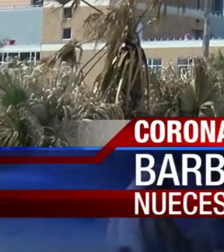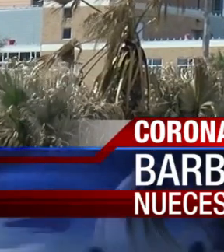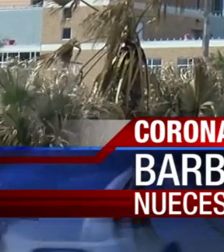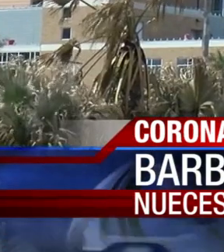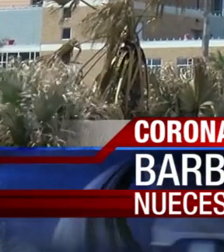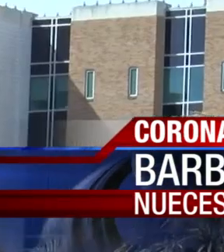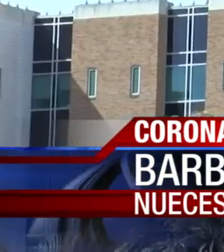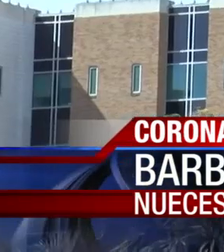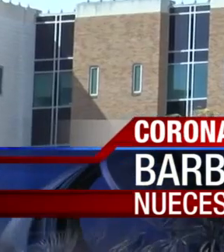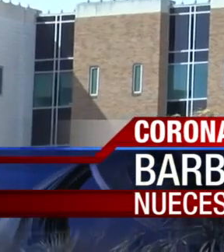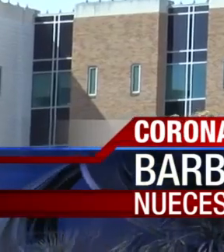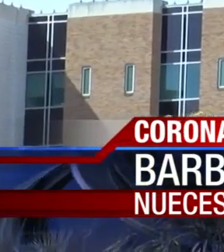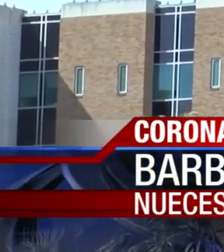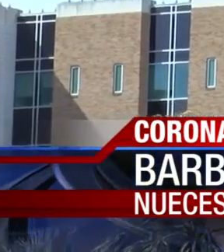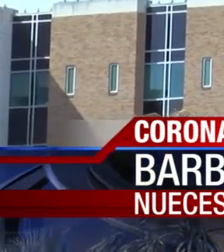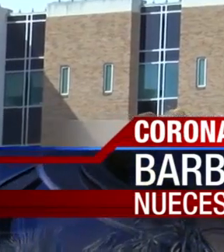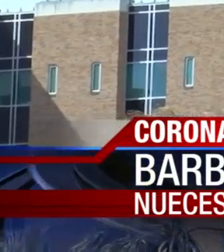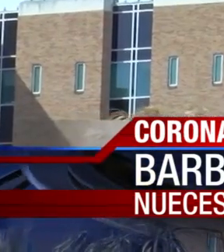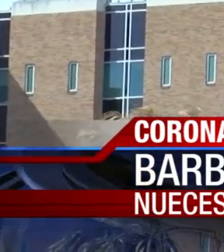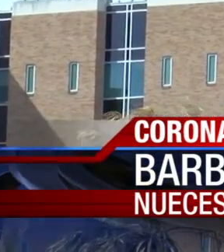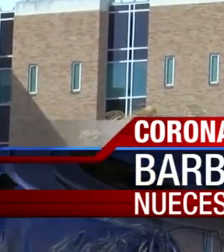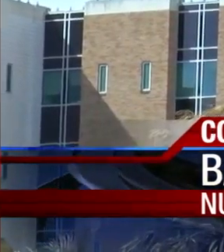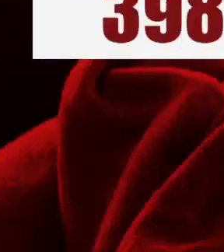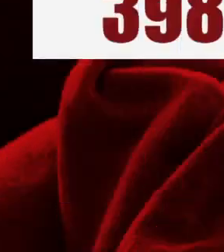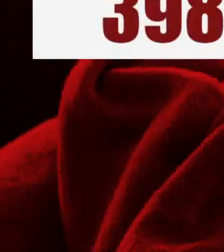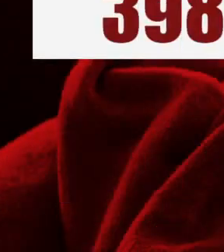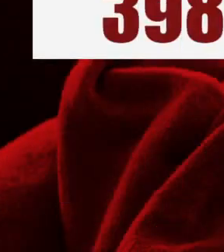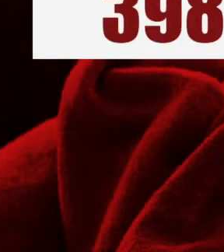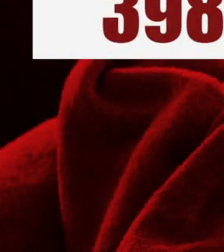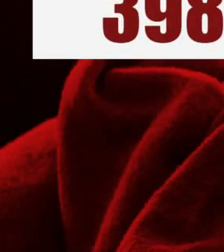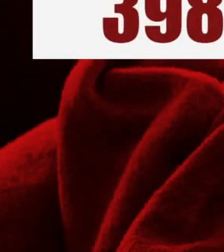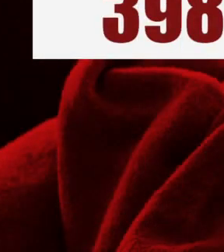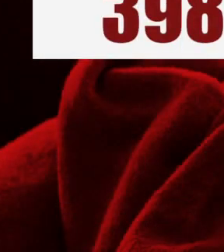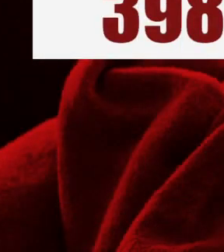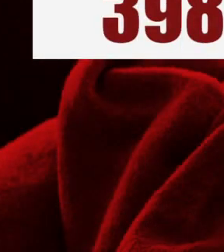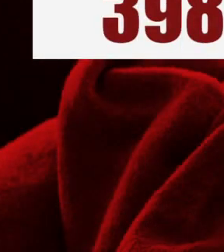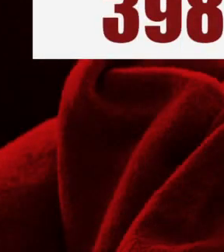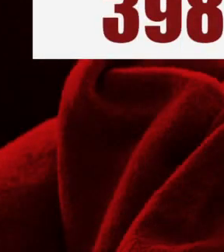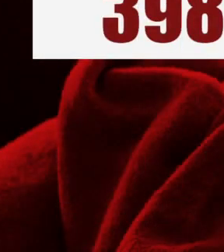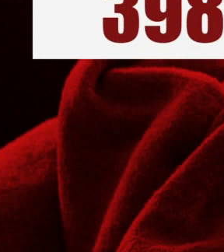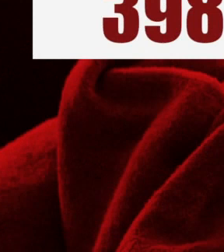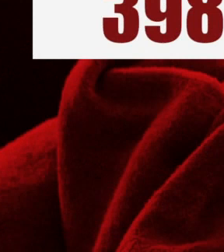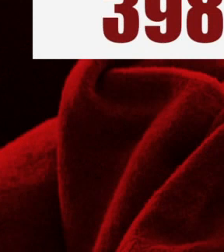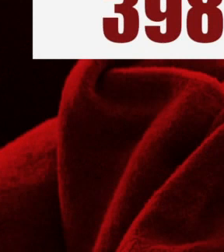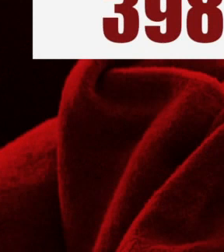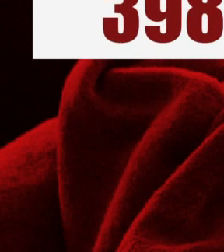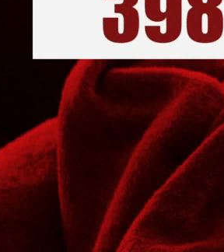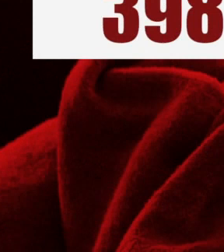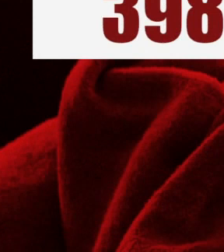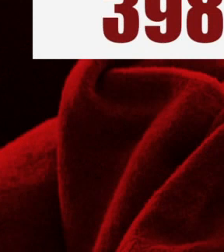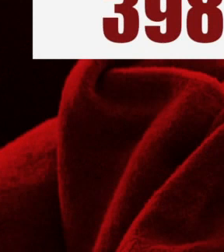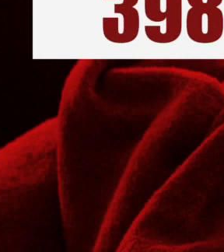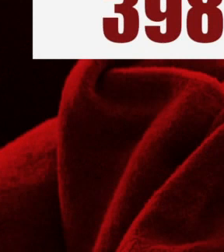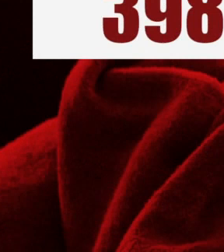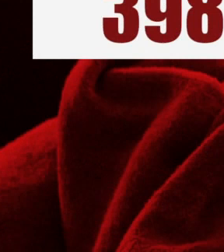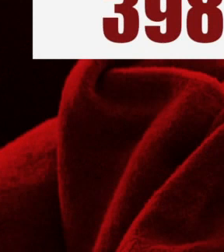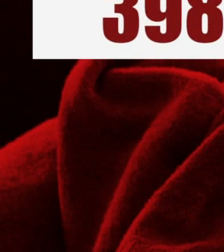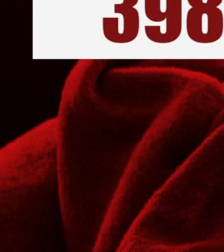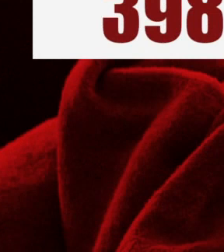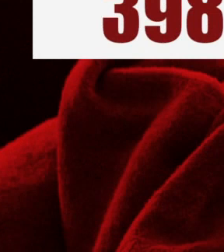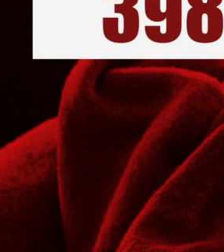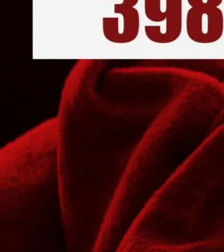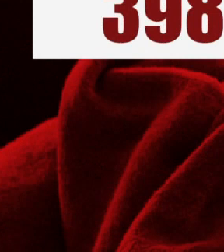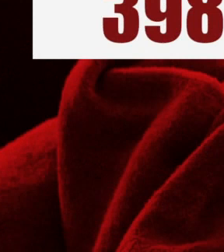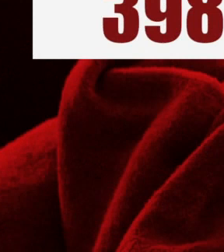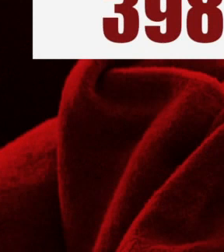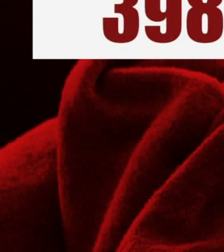far exceed our peak from last summer. According to Nueces County Judge Barbara Canales, on Tuesday, 32% of